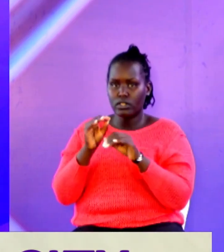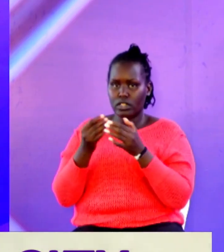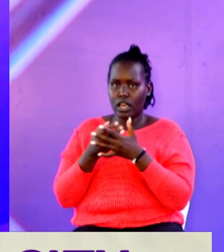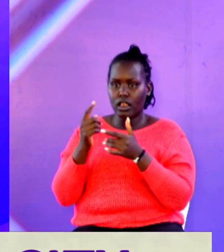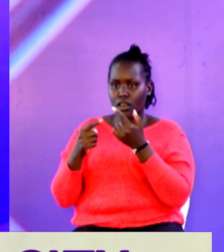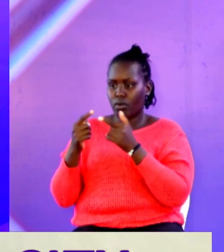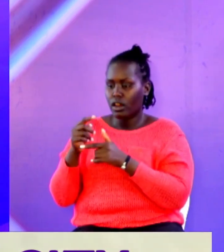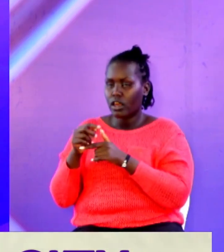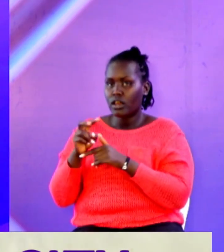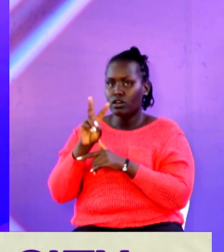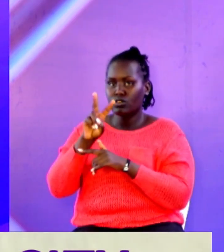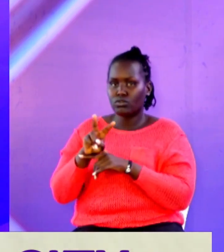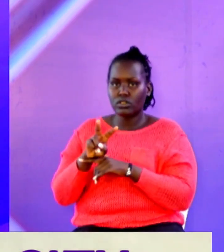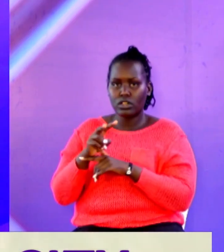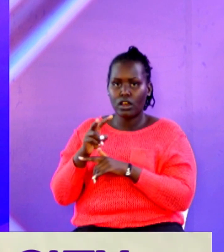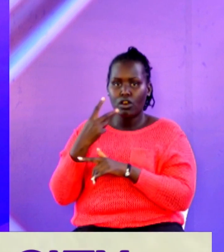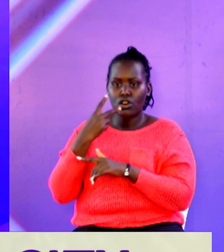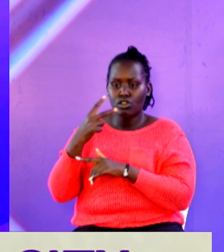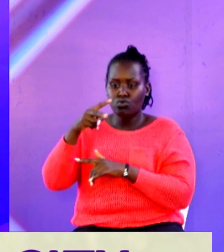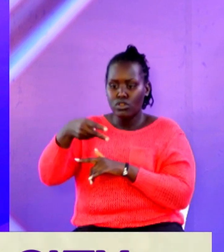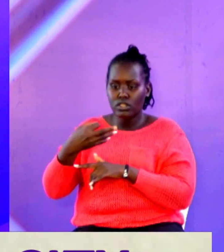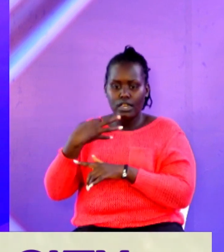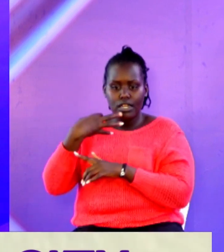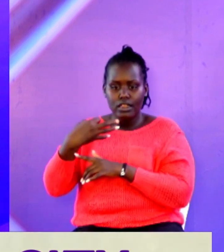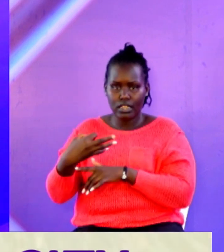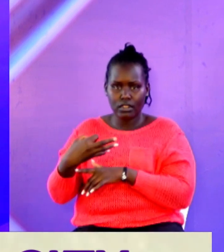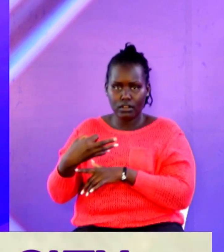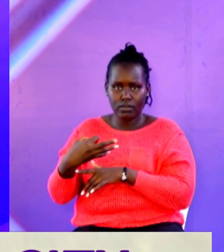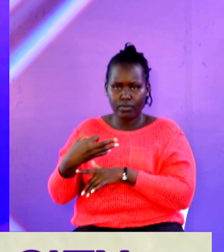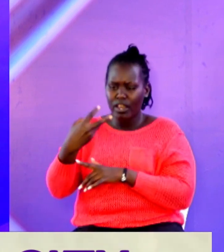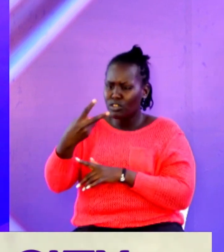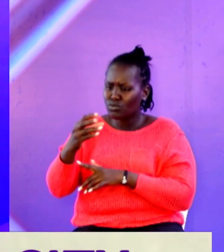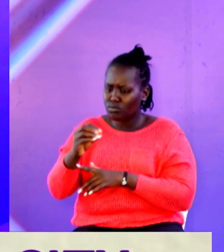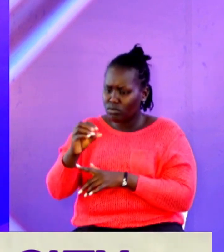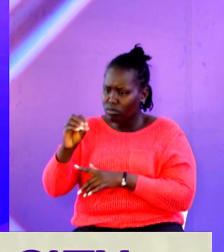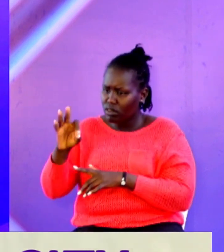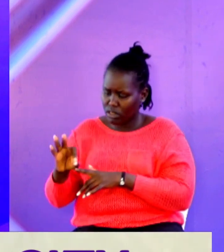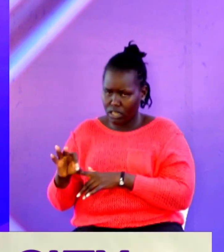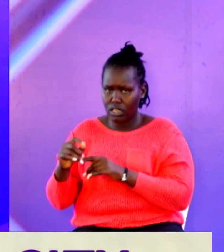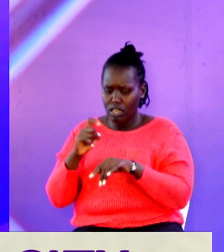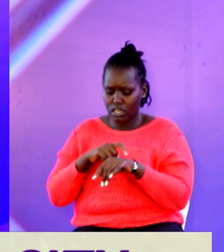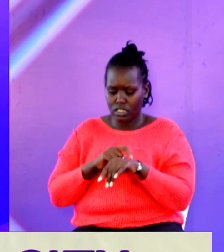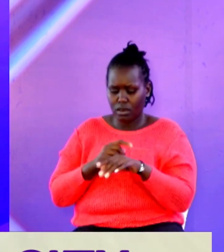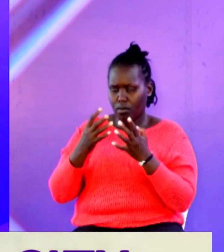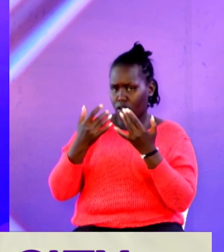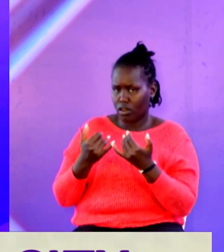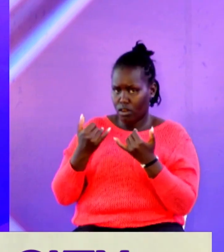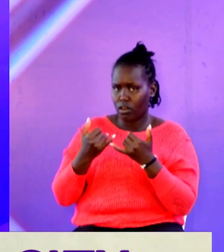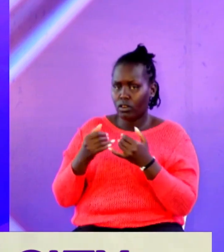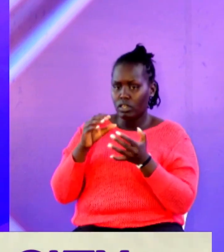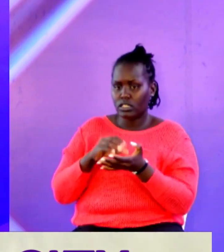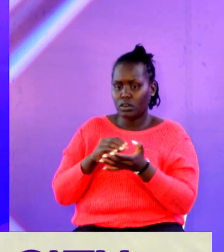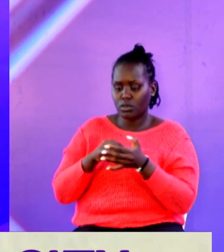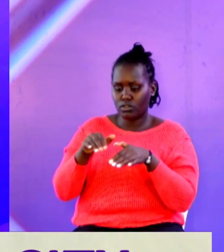in 2002 and 2003, 2004 season. So it is just a matter